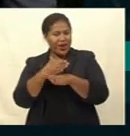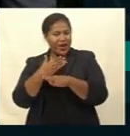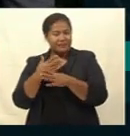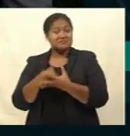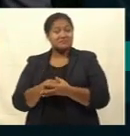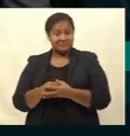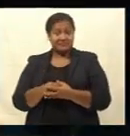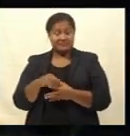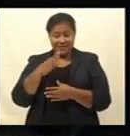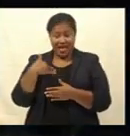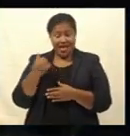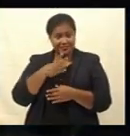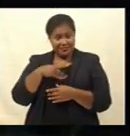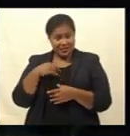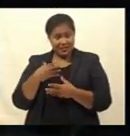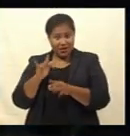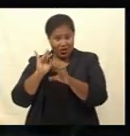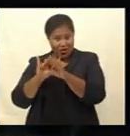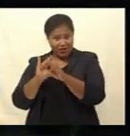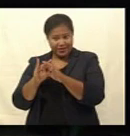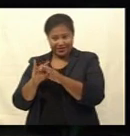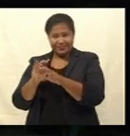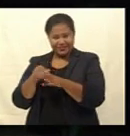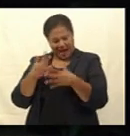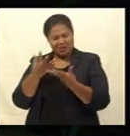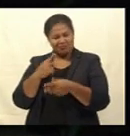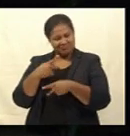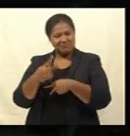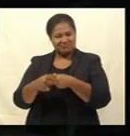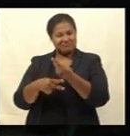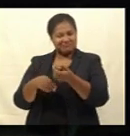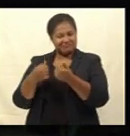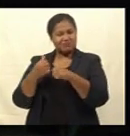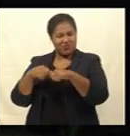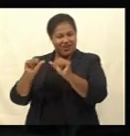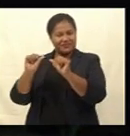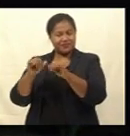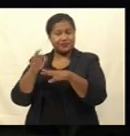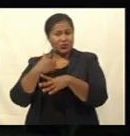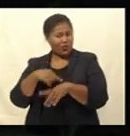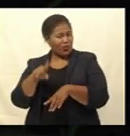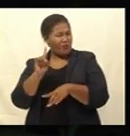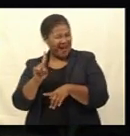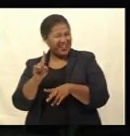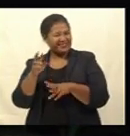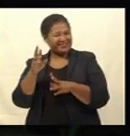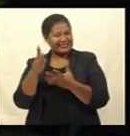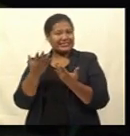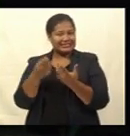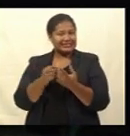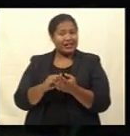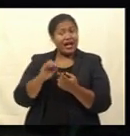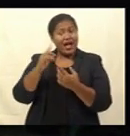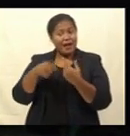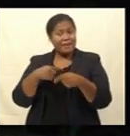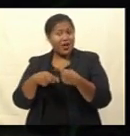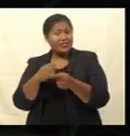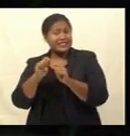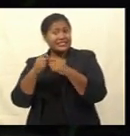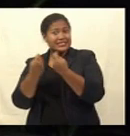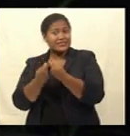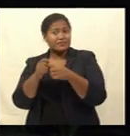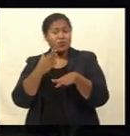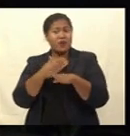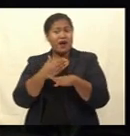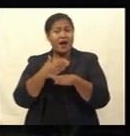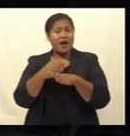Health Ministry's contact tracing is progressing well, with only one exception. This is regarding a team that participated during the